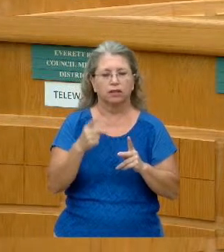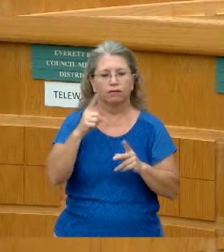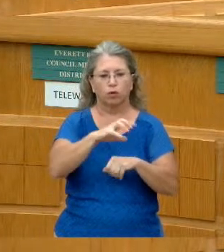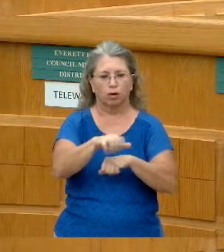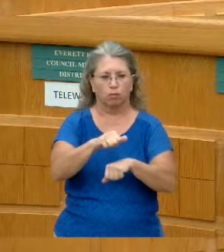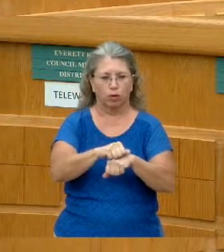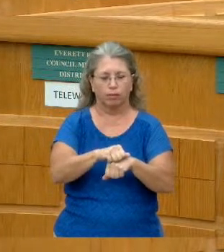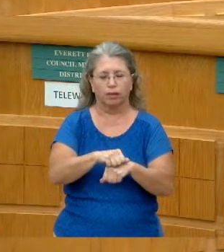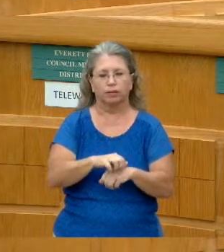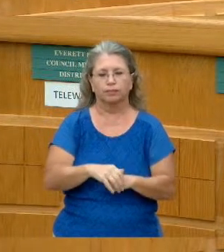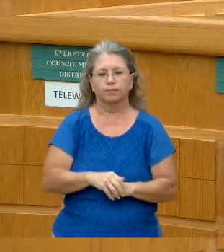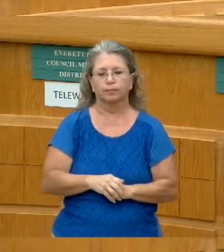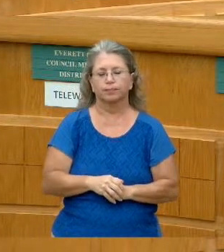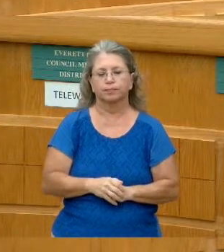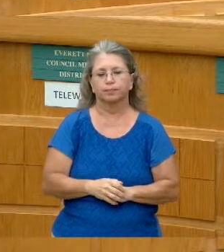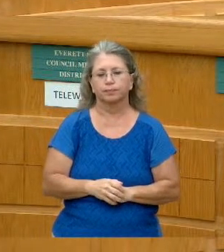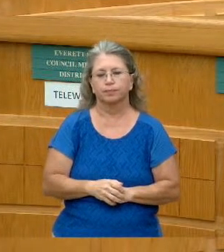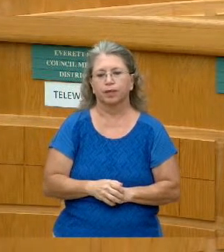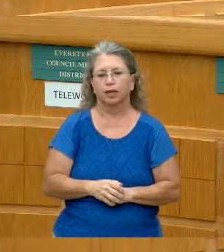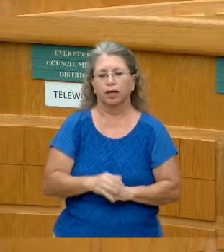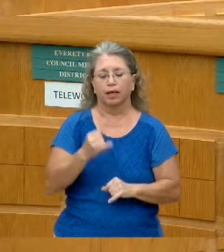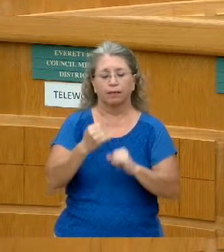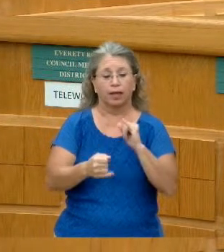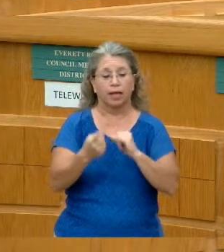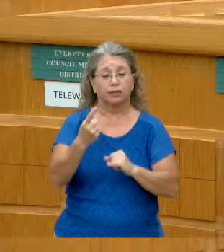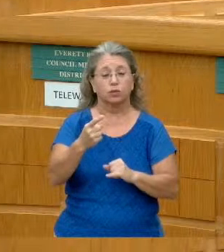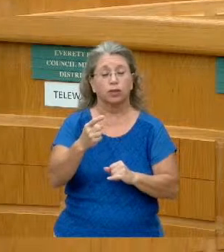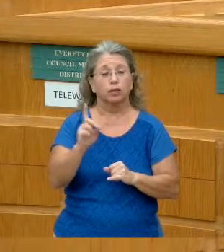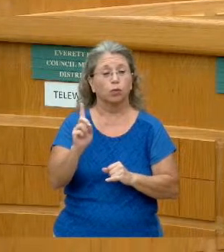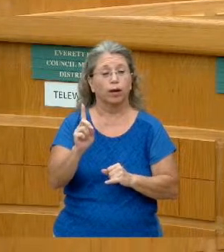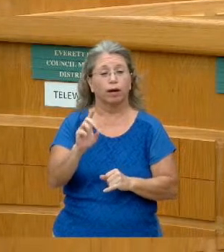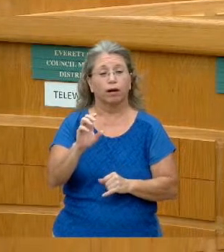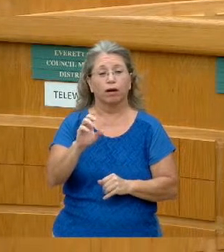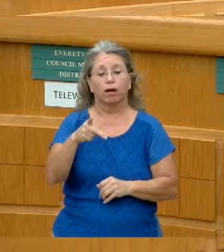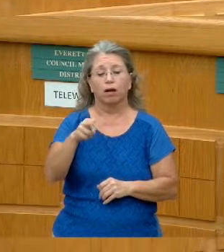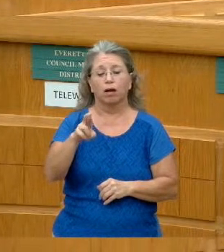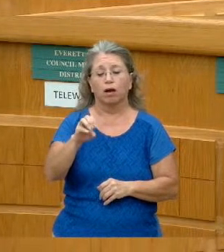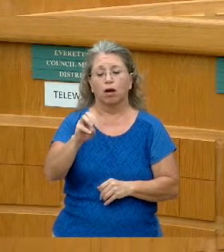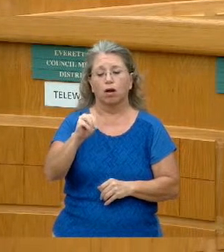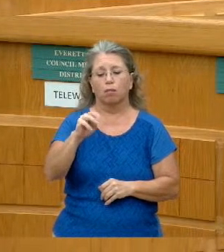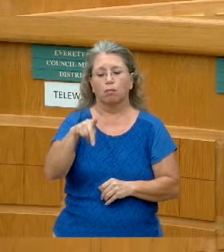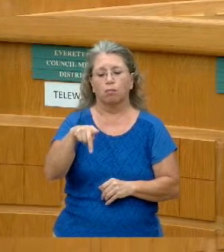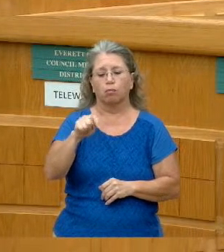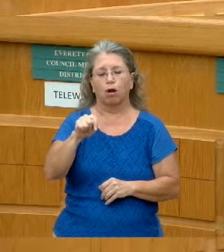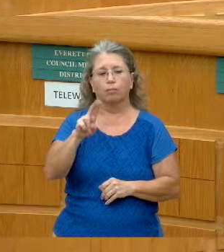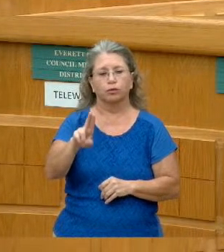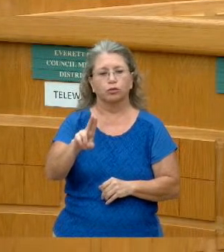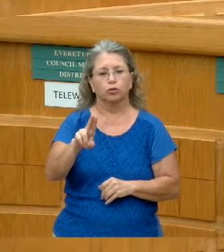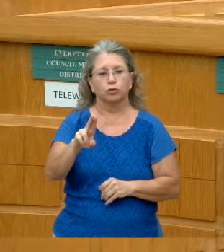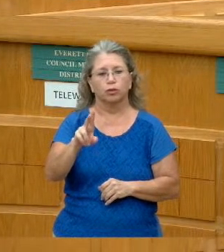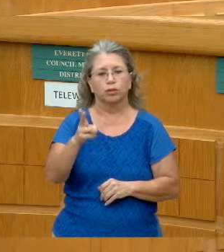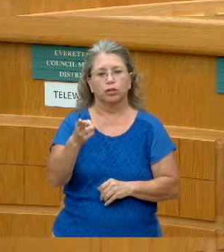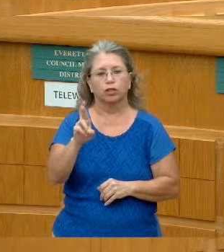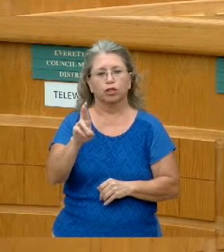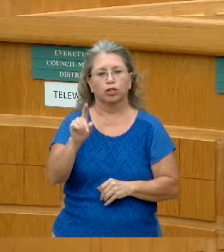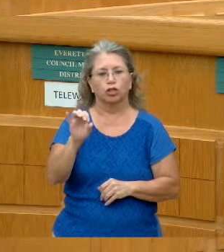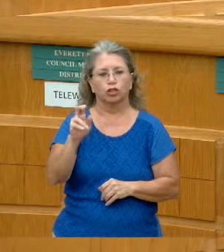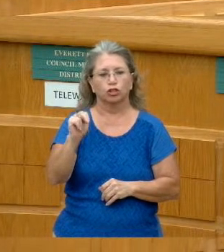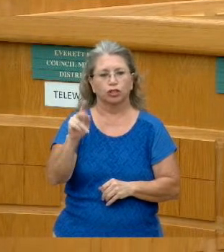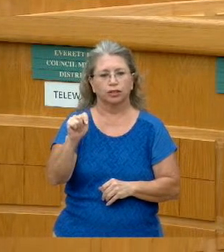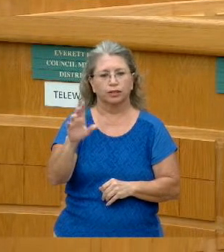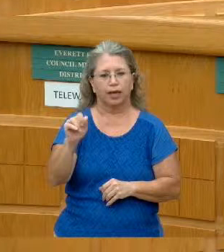Premier ER. And then the last one is Christus Promptu Urgent Care. They're a testing site as well by appointment